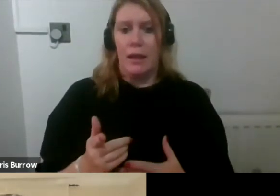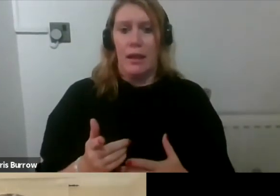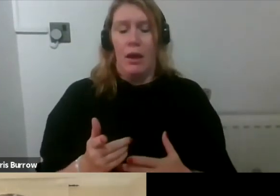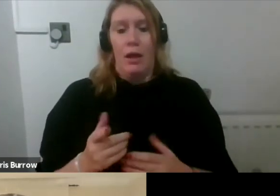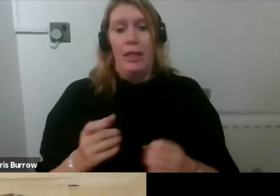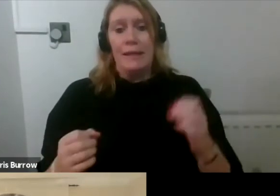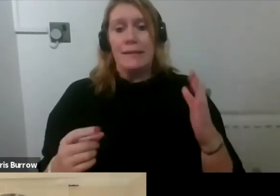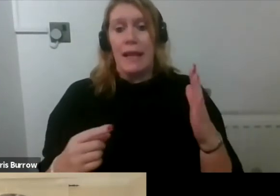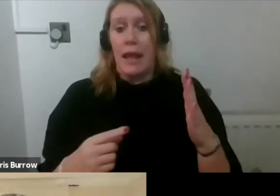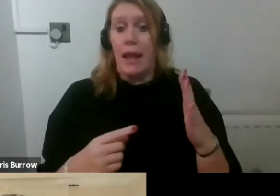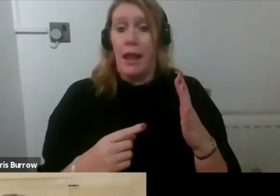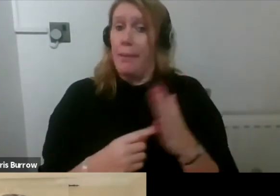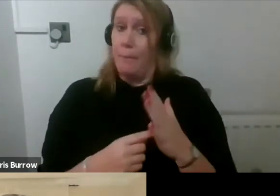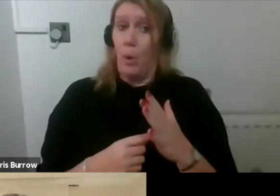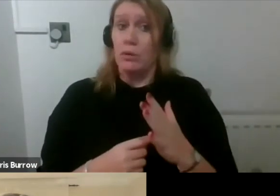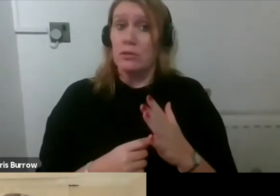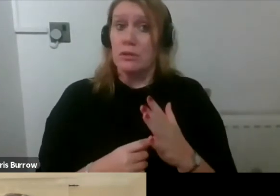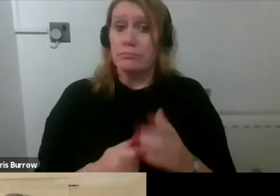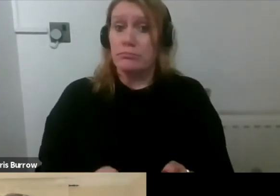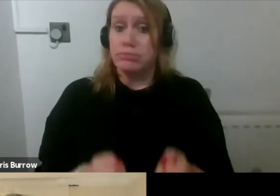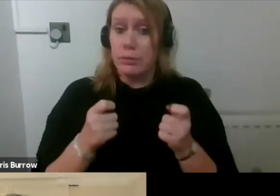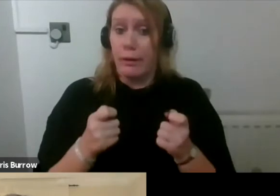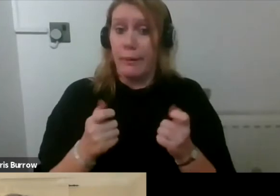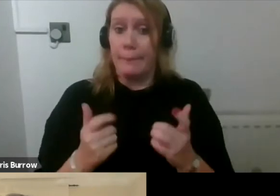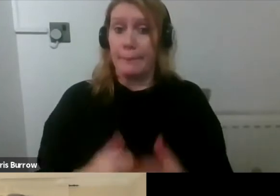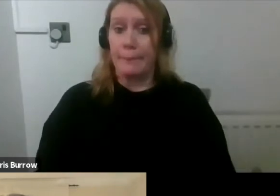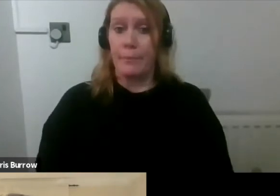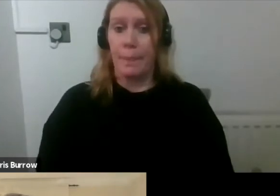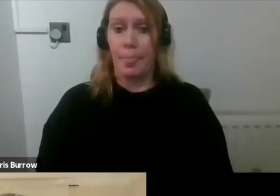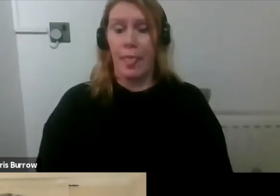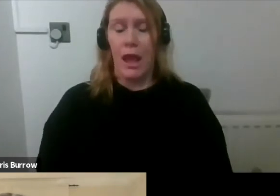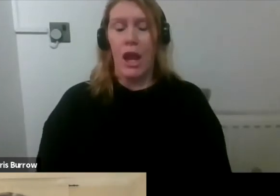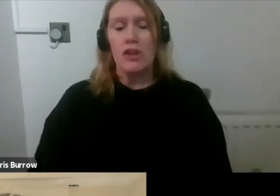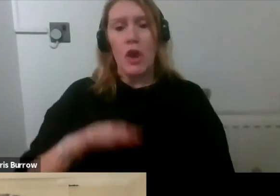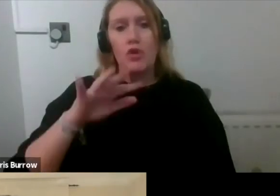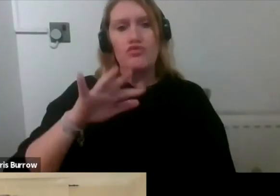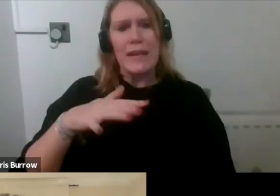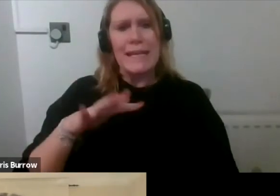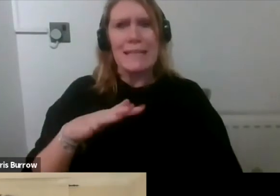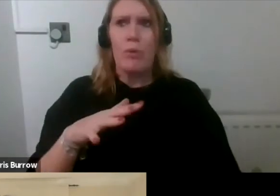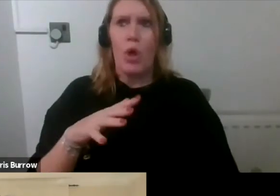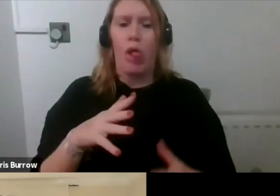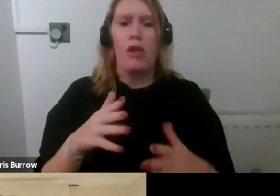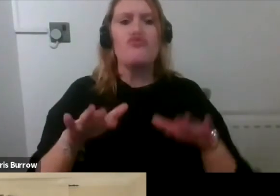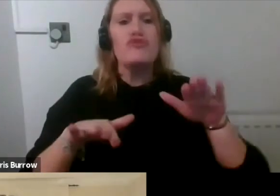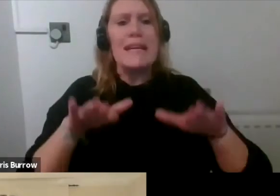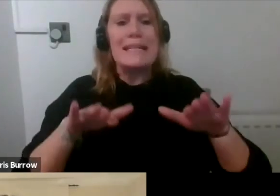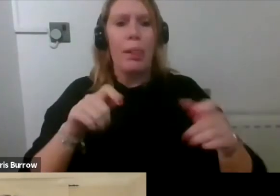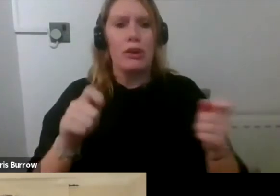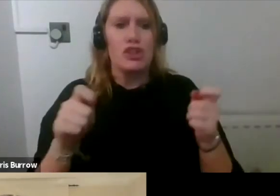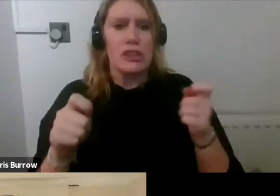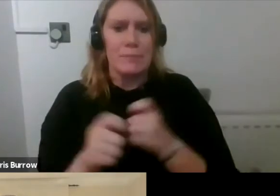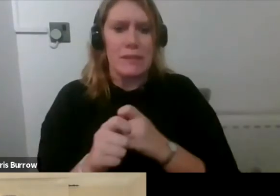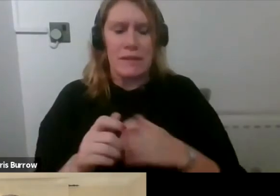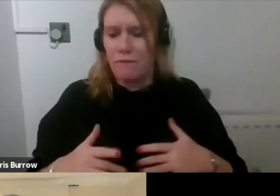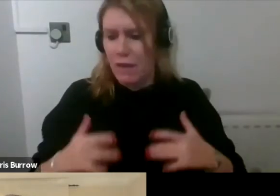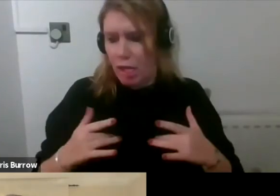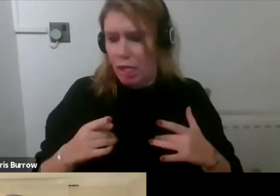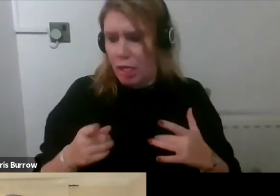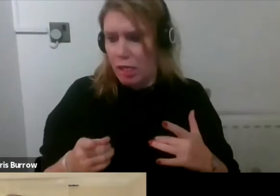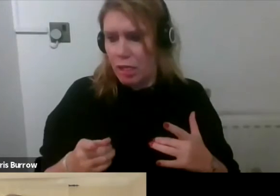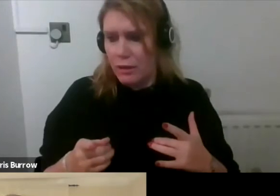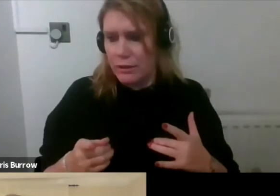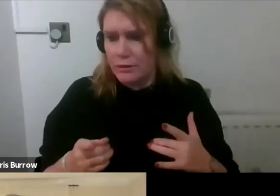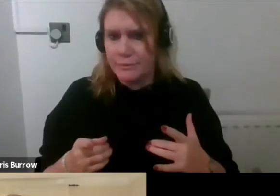to point out, is that, I talk about reasonable adjustment as though they're real, but they're not real. Of course, it's a fictional